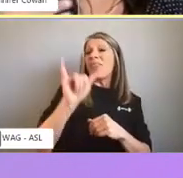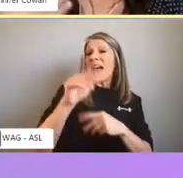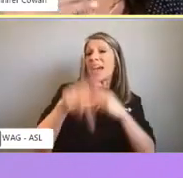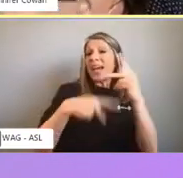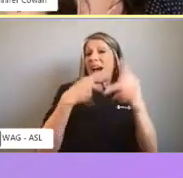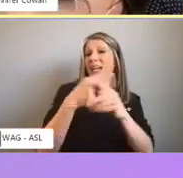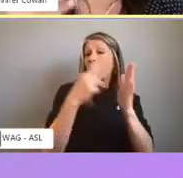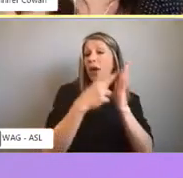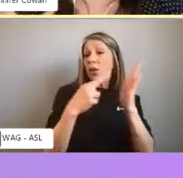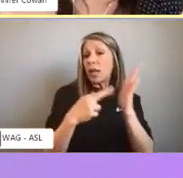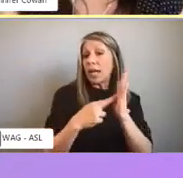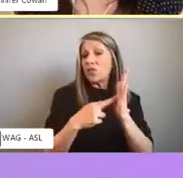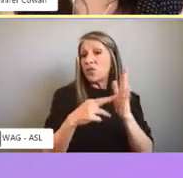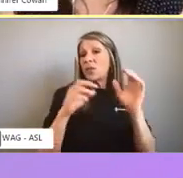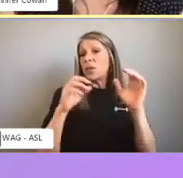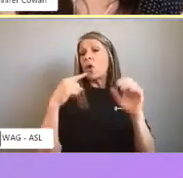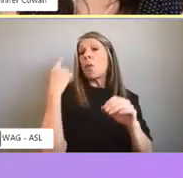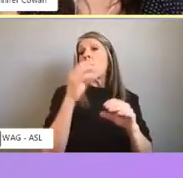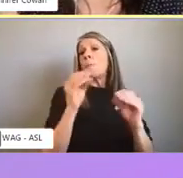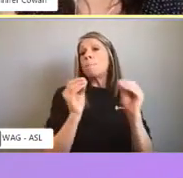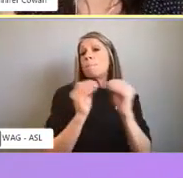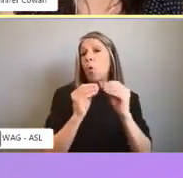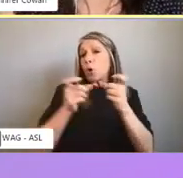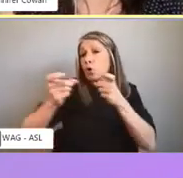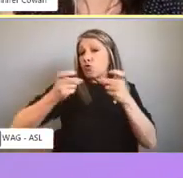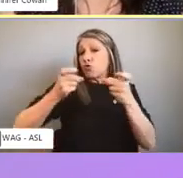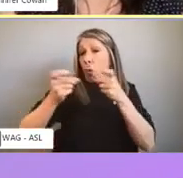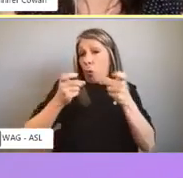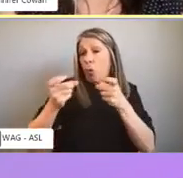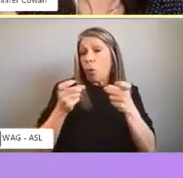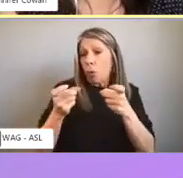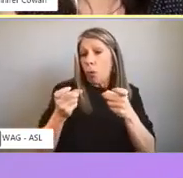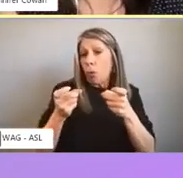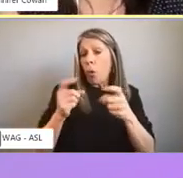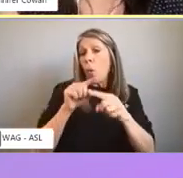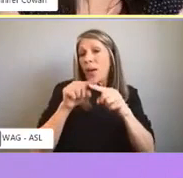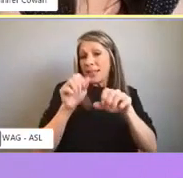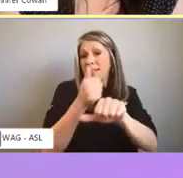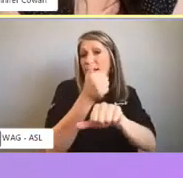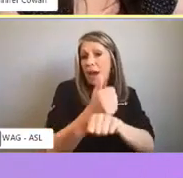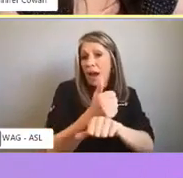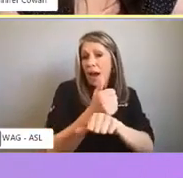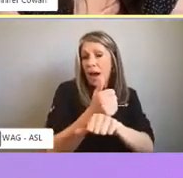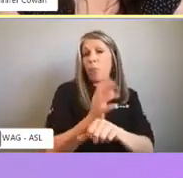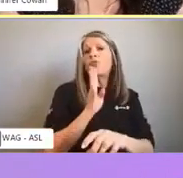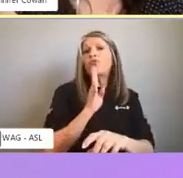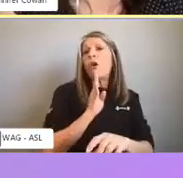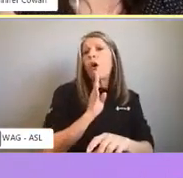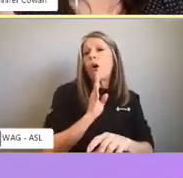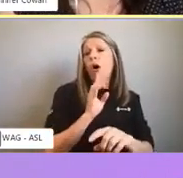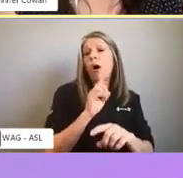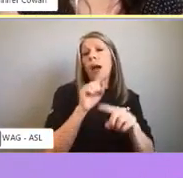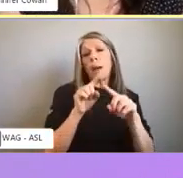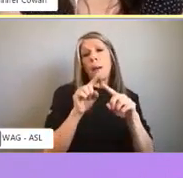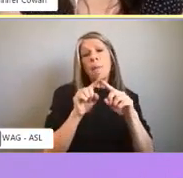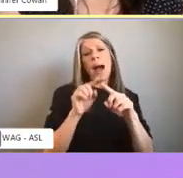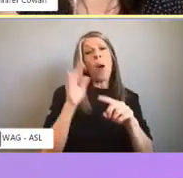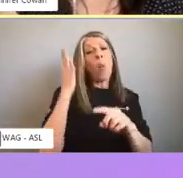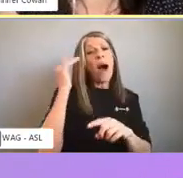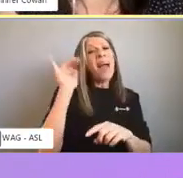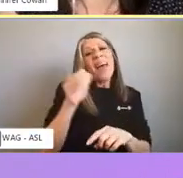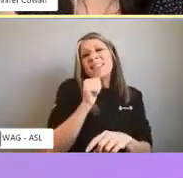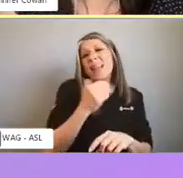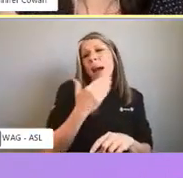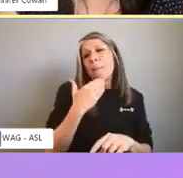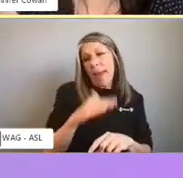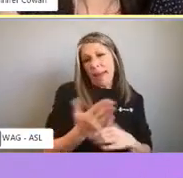in sort of what appears to be more gates or controls when it's being implemented. And we'll talk about why that's not bad